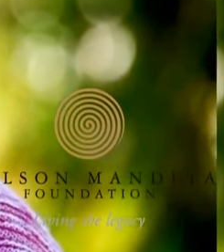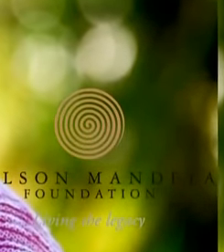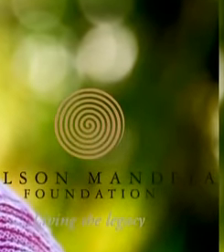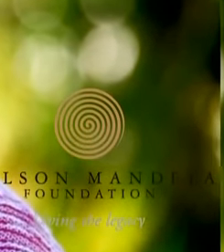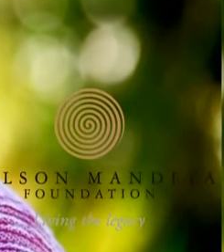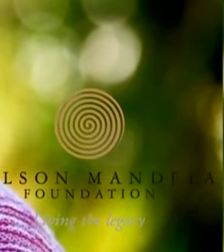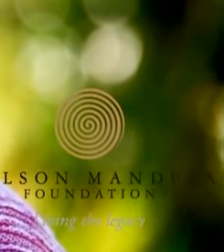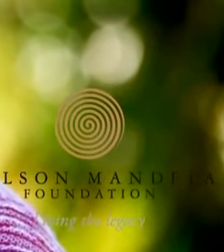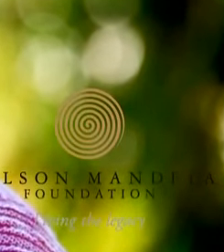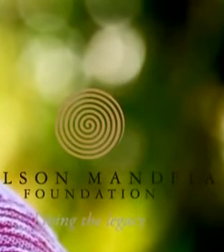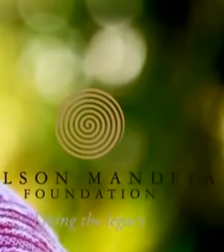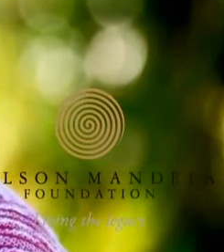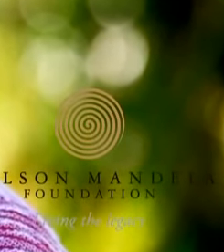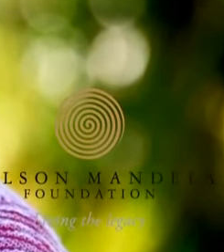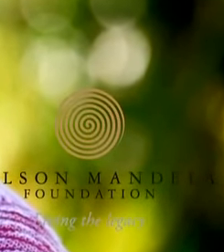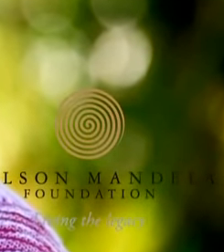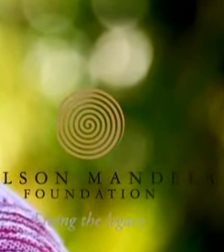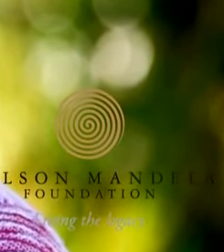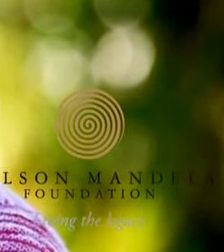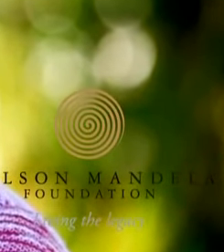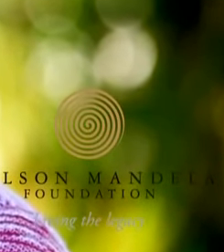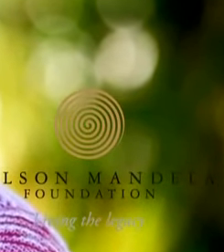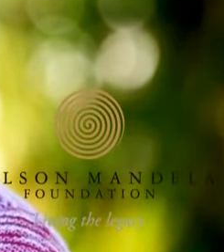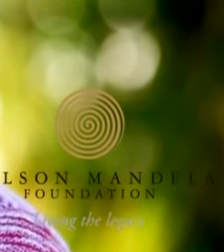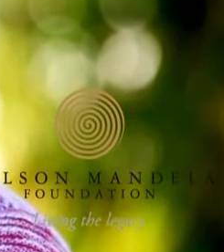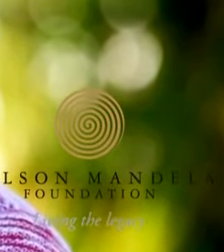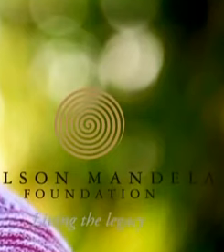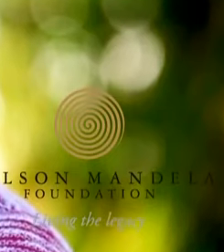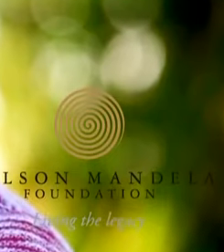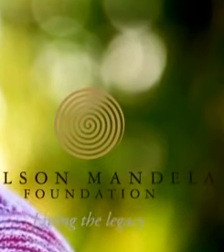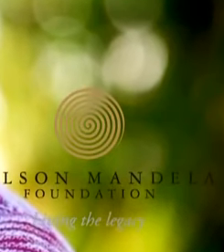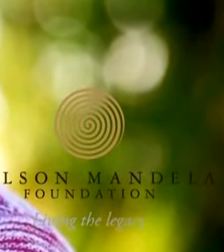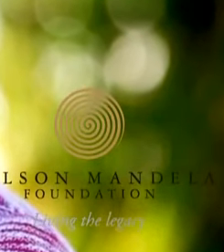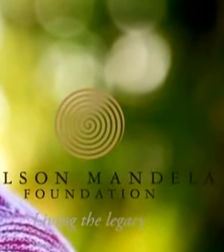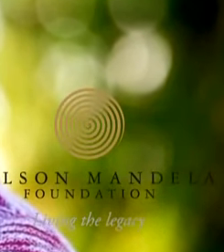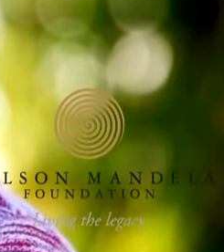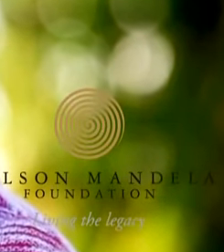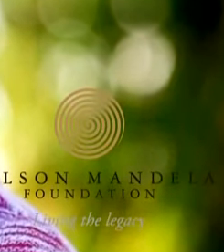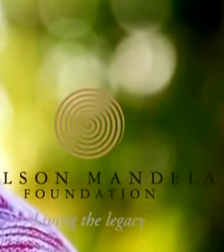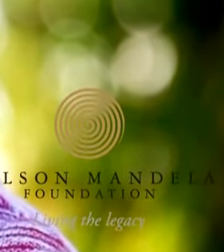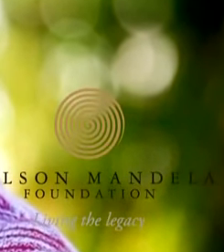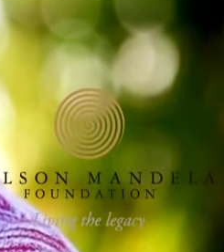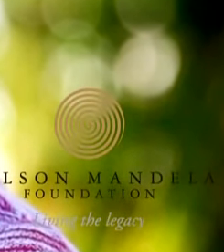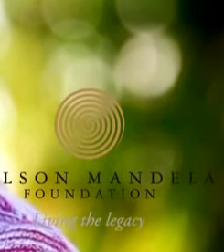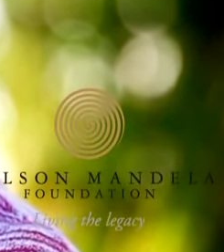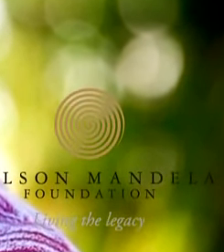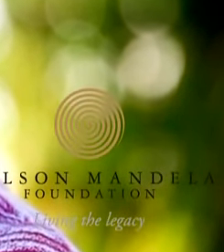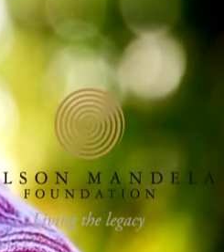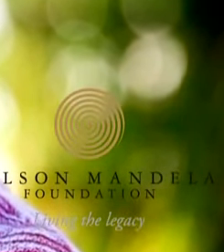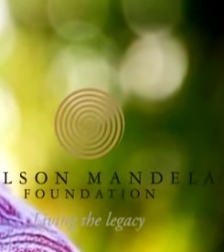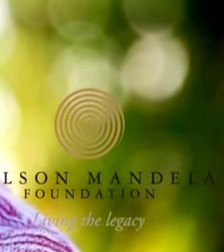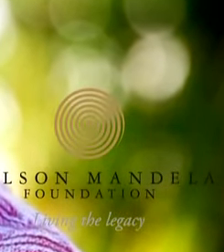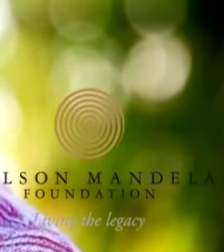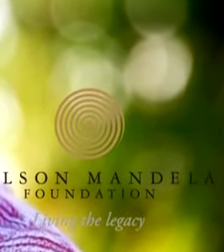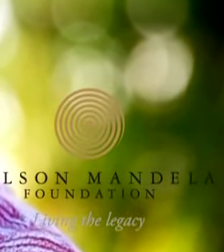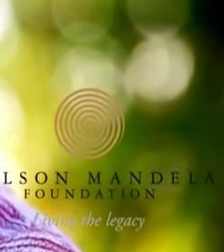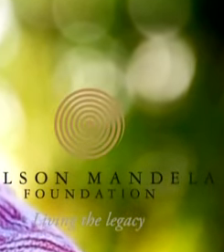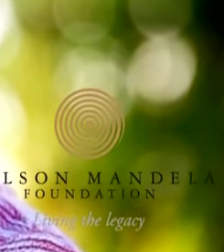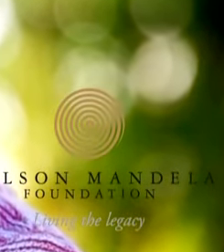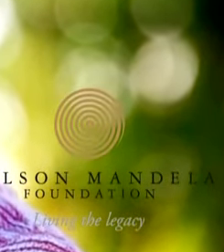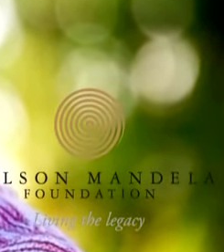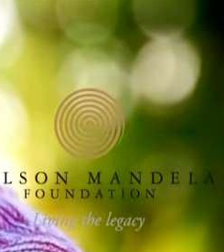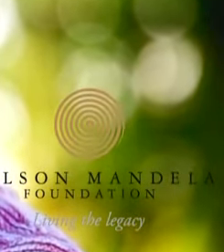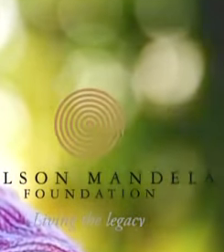on issues of good governance, transparency and accountability within the South African context. Her areas of focus